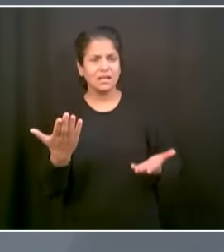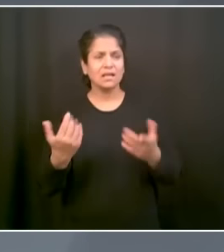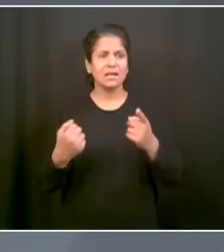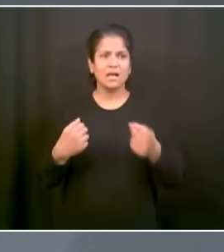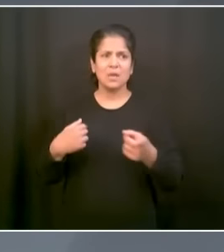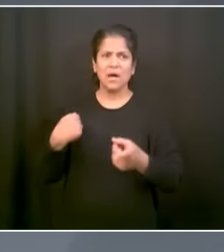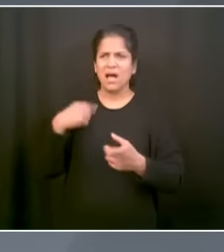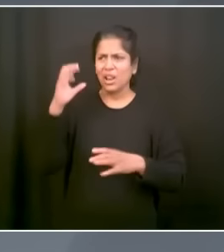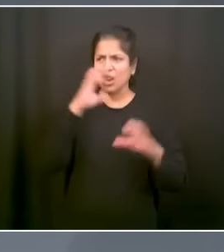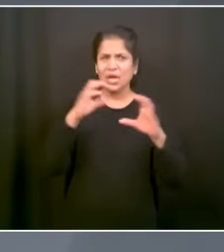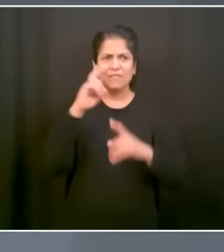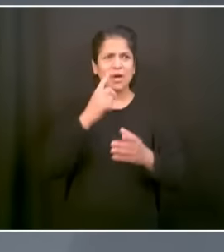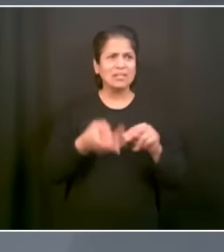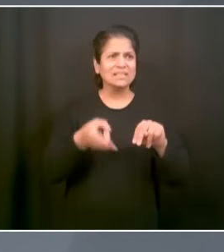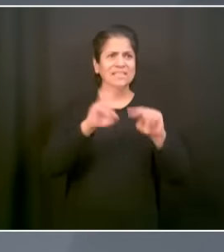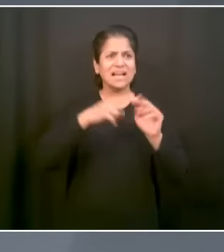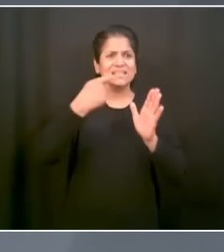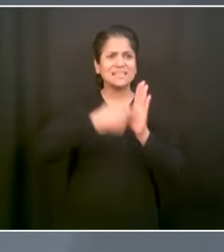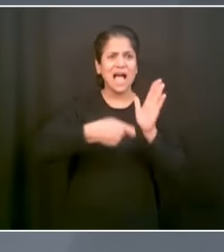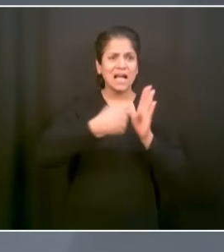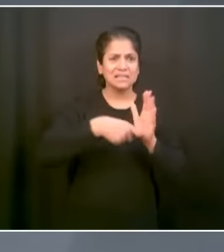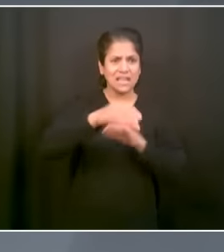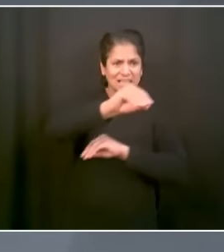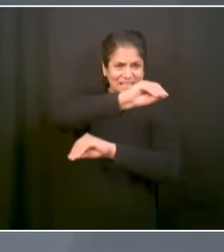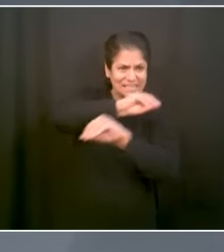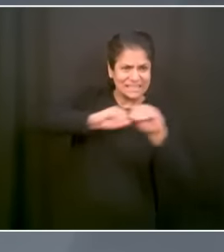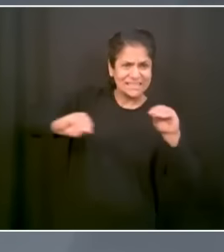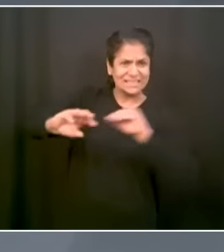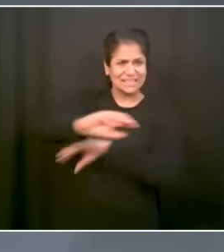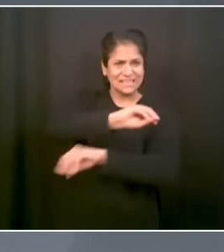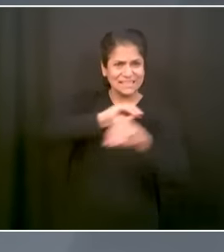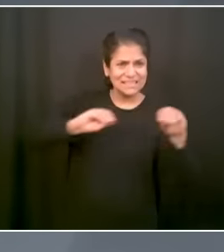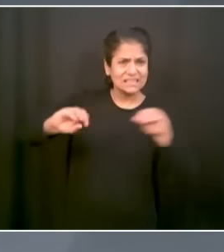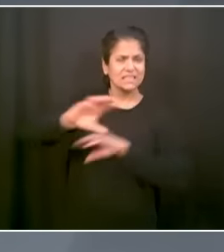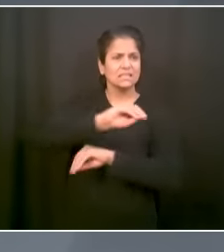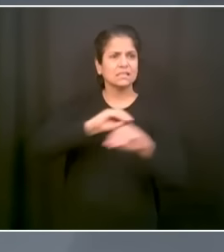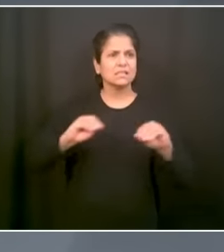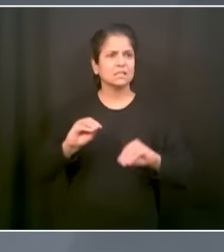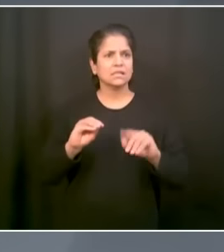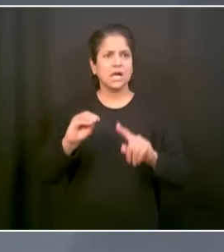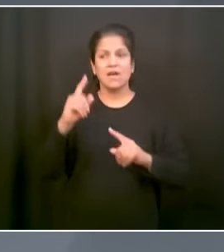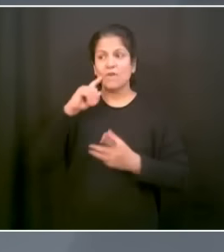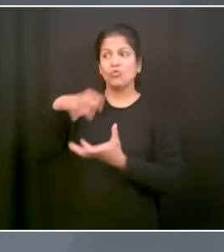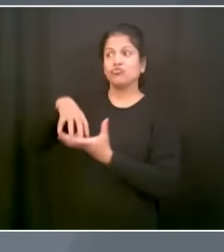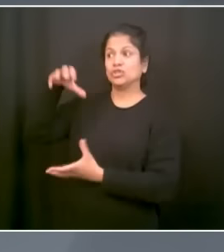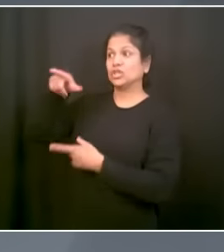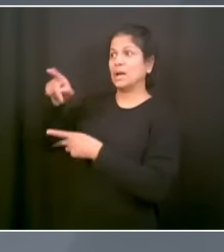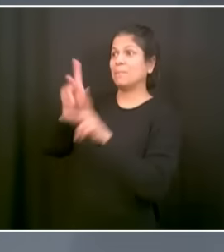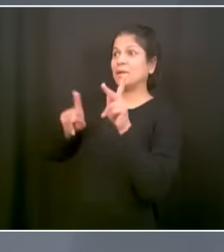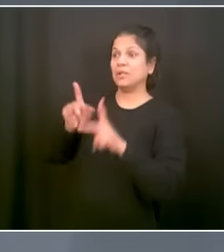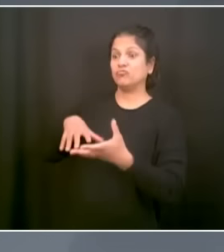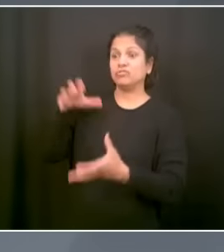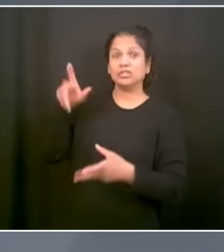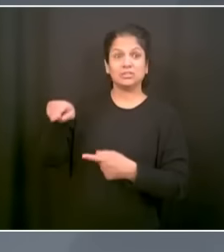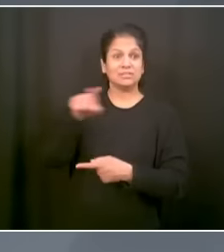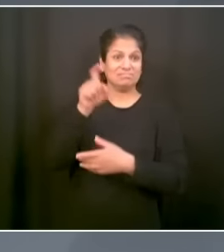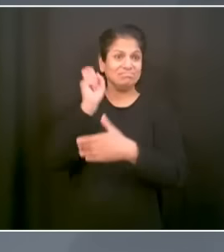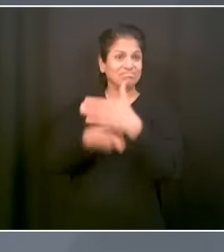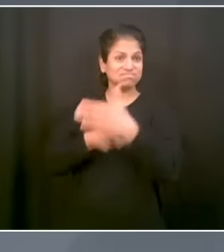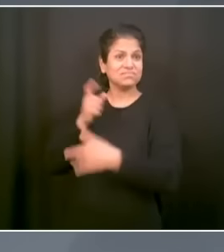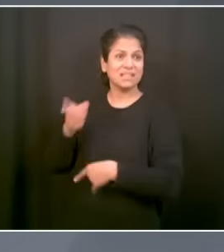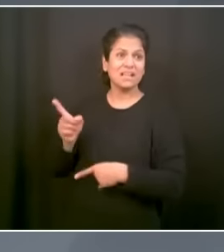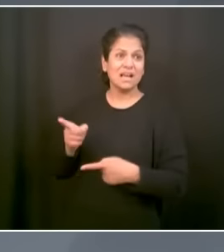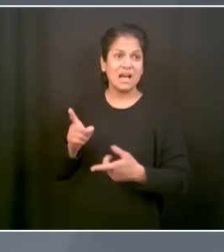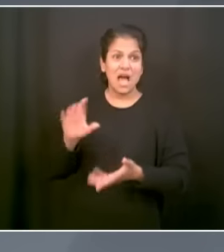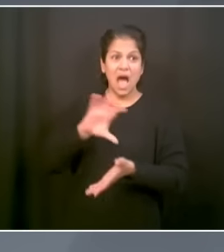by 2%. So for $1 million a year, that's an increase of $20,000 in taxes. And when I told them the amount, they